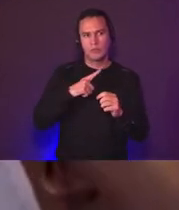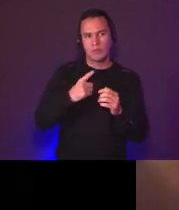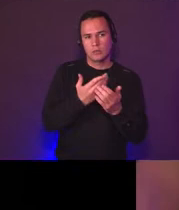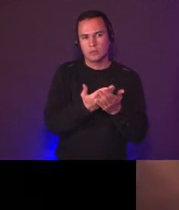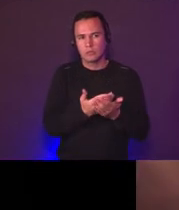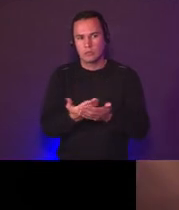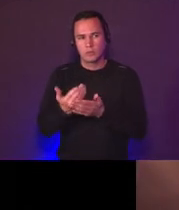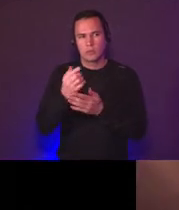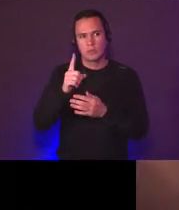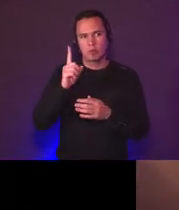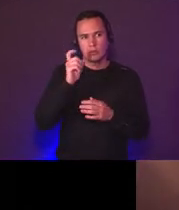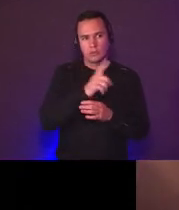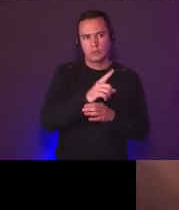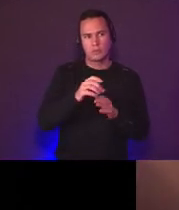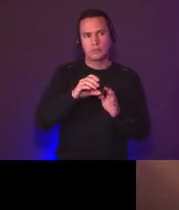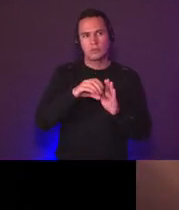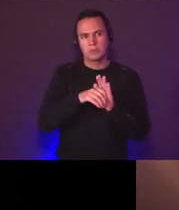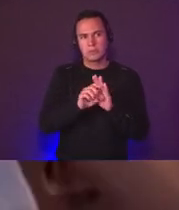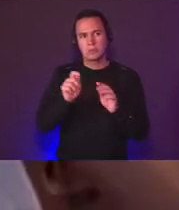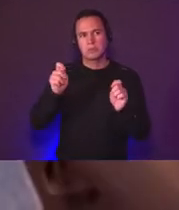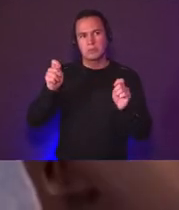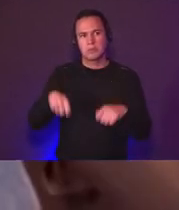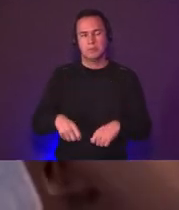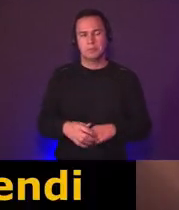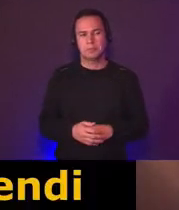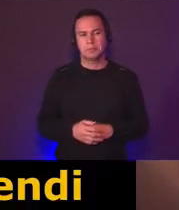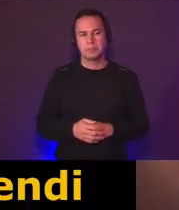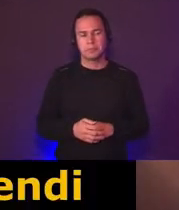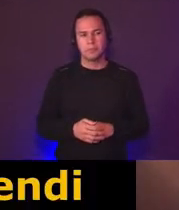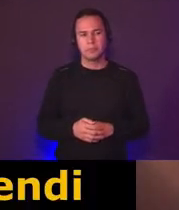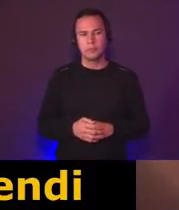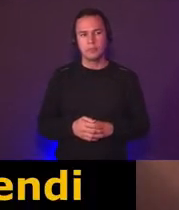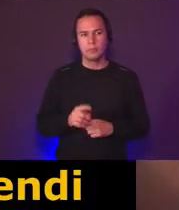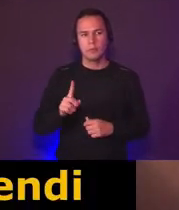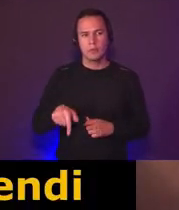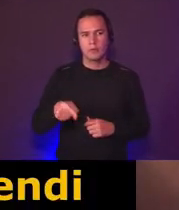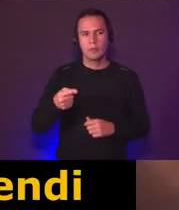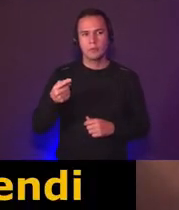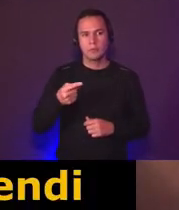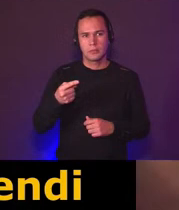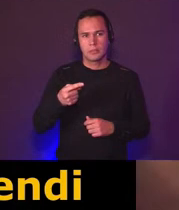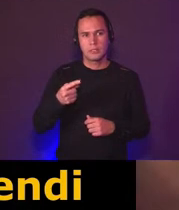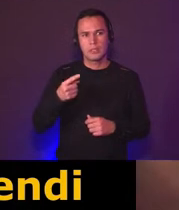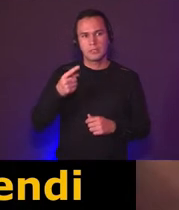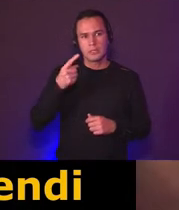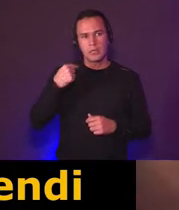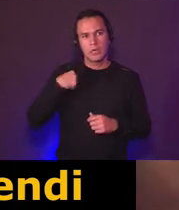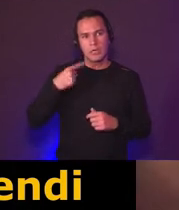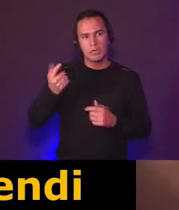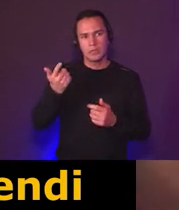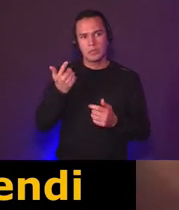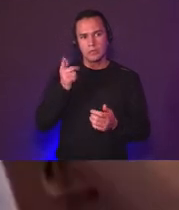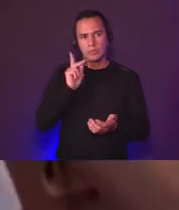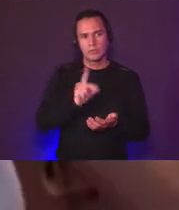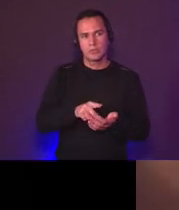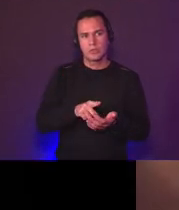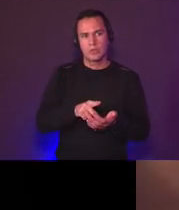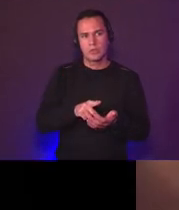concepts and make them understandable. It's the first time I ever really truly